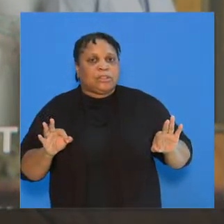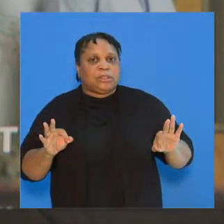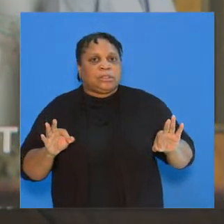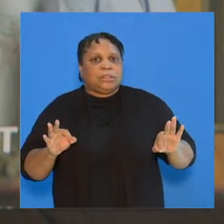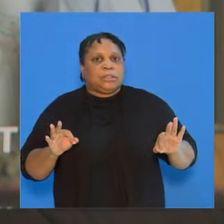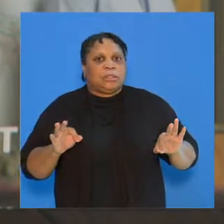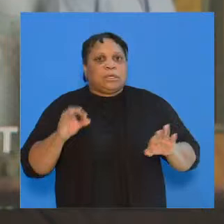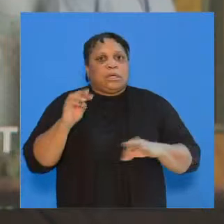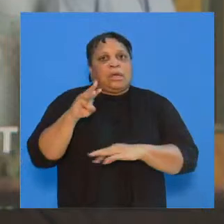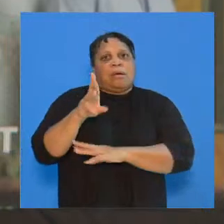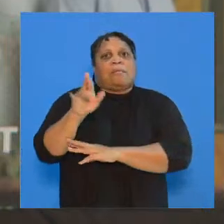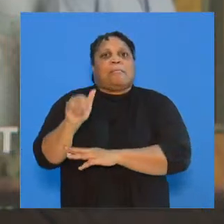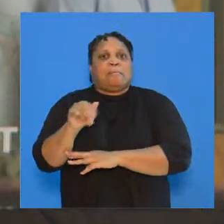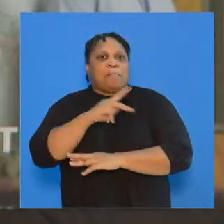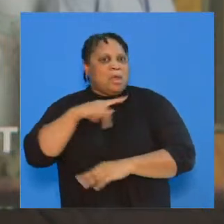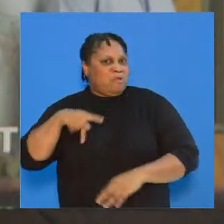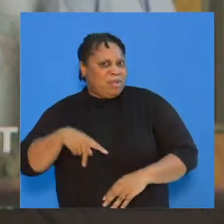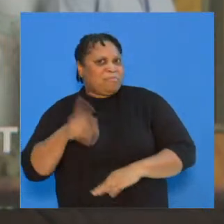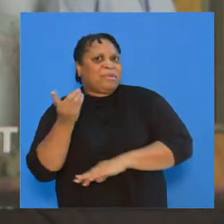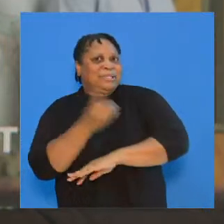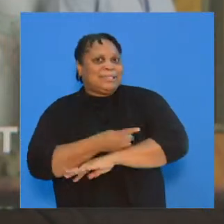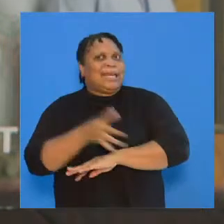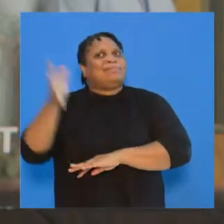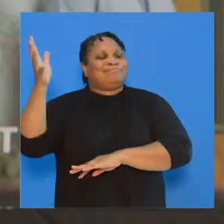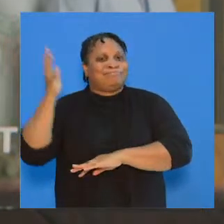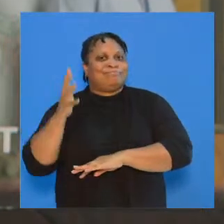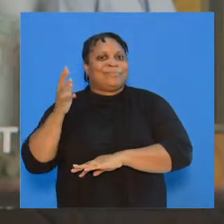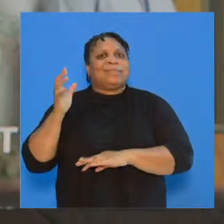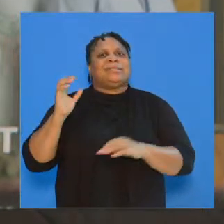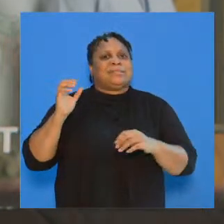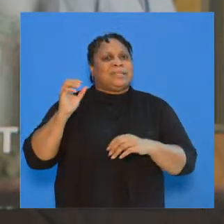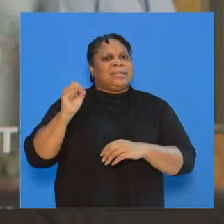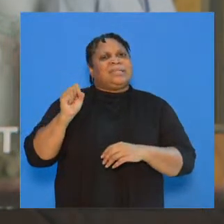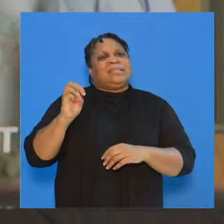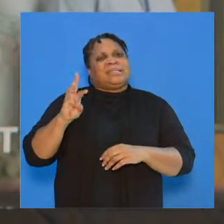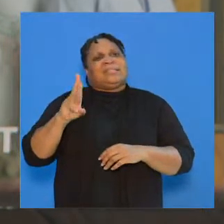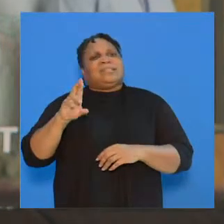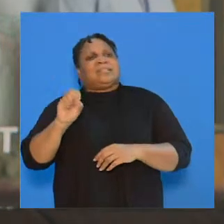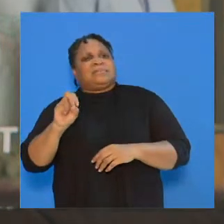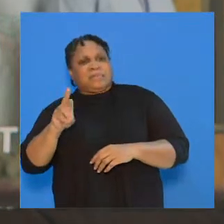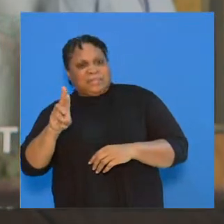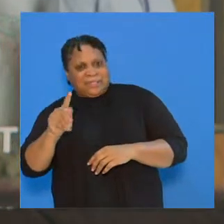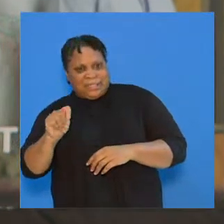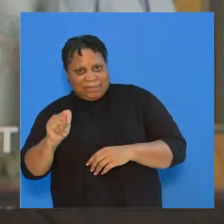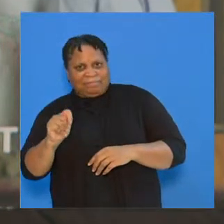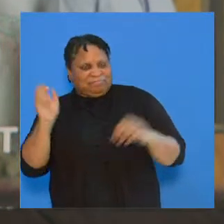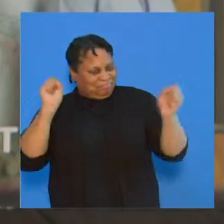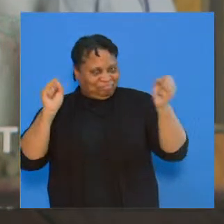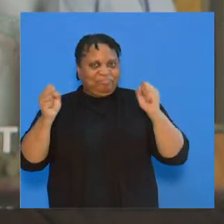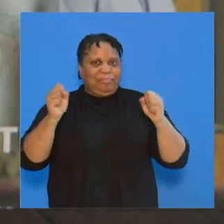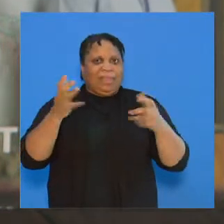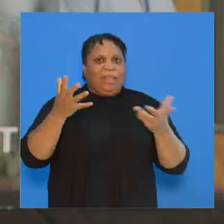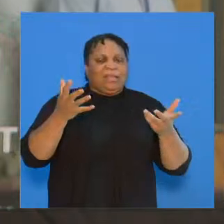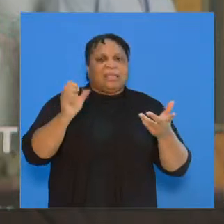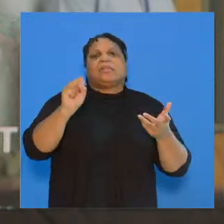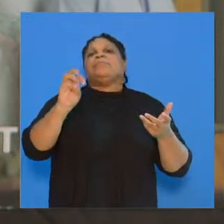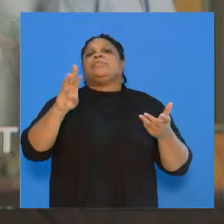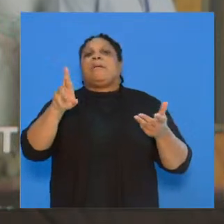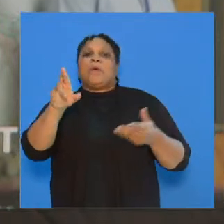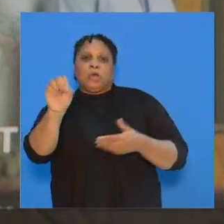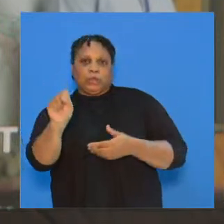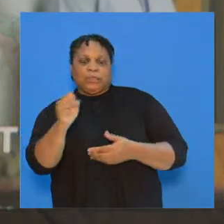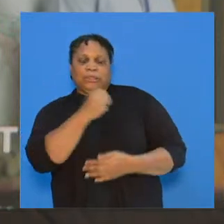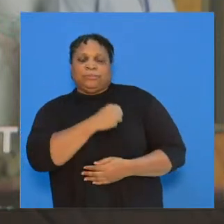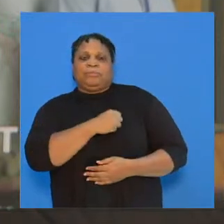Mary Prince Day, or what was at that time Summer's Day. MP Chris Famous began to lobby the government in 2018